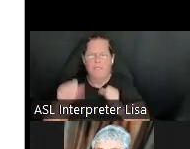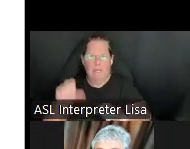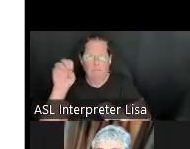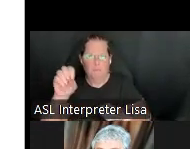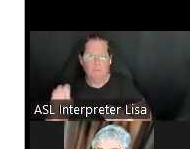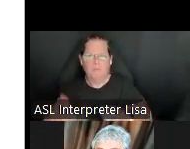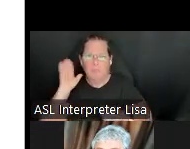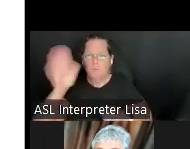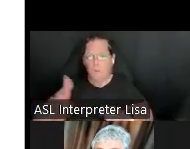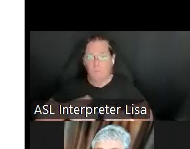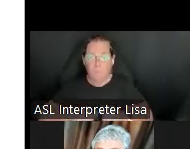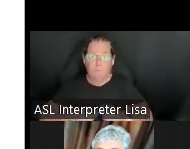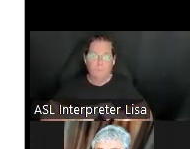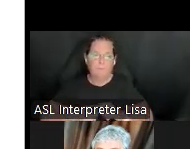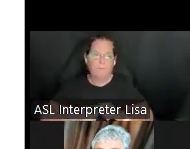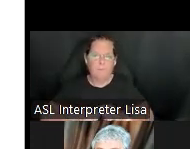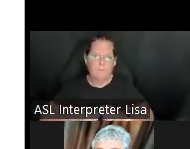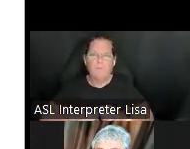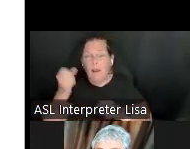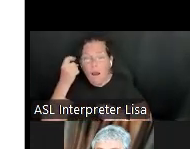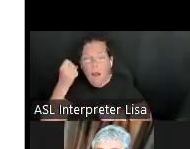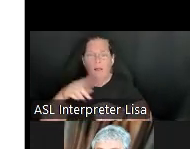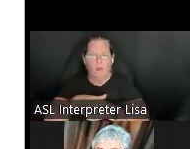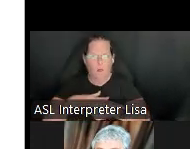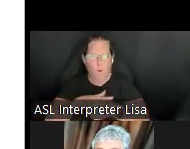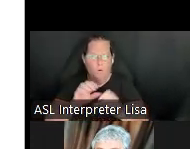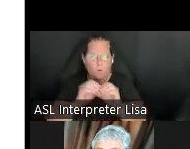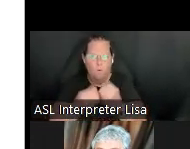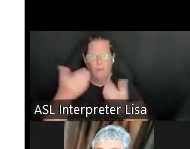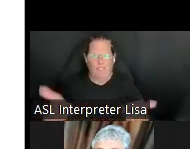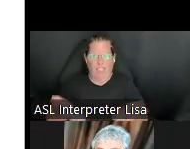out to those organizations, local organizations within New Jersey.